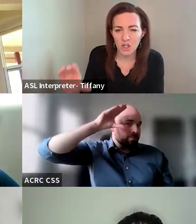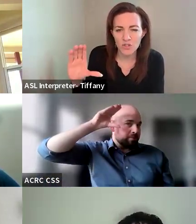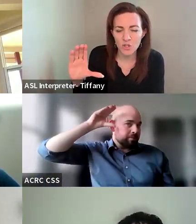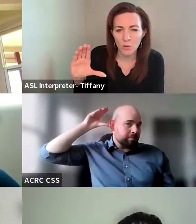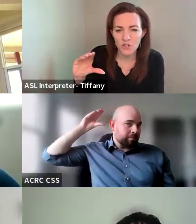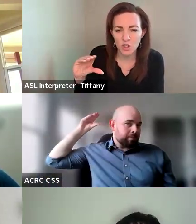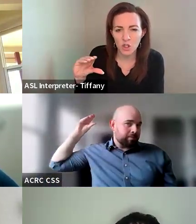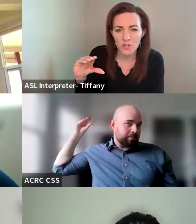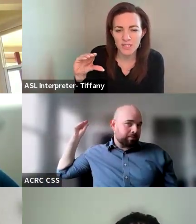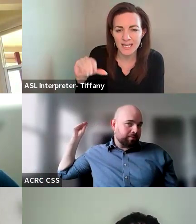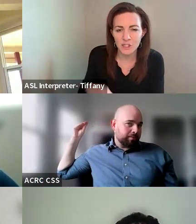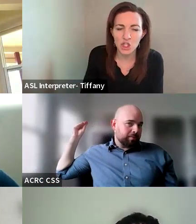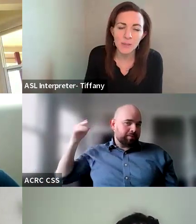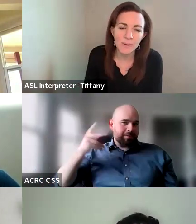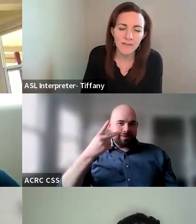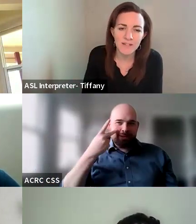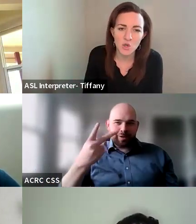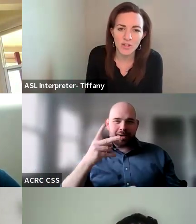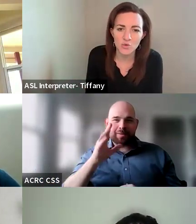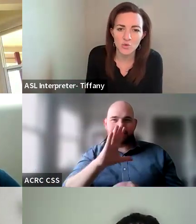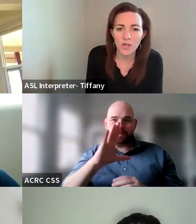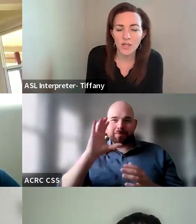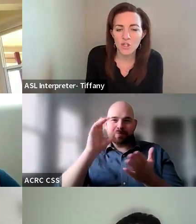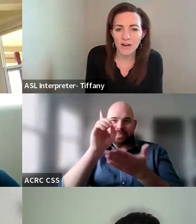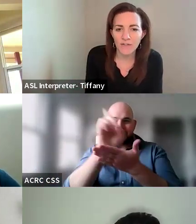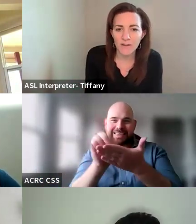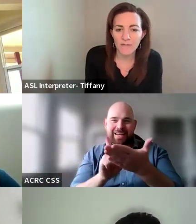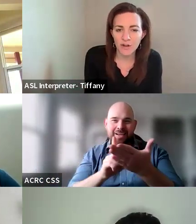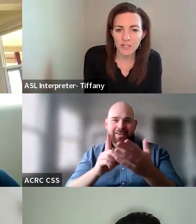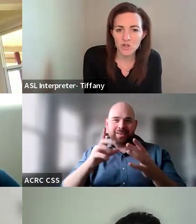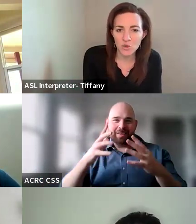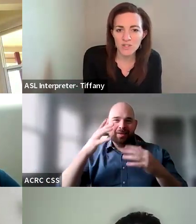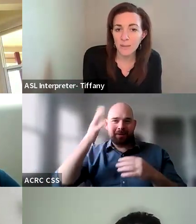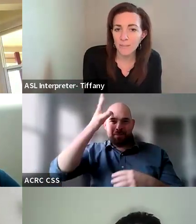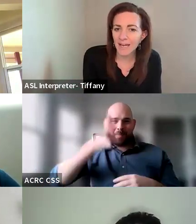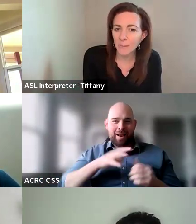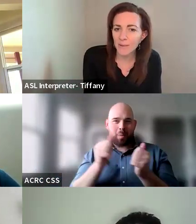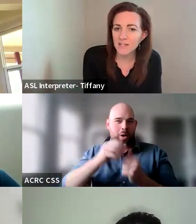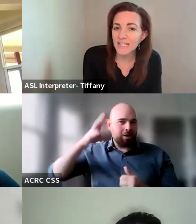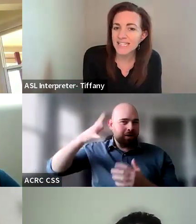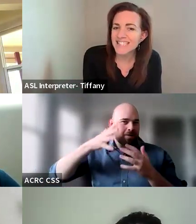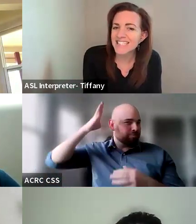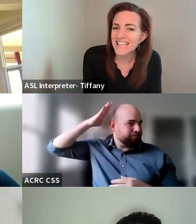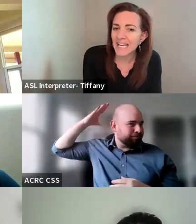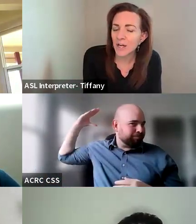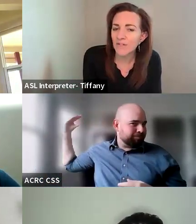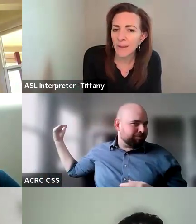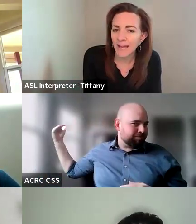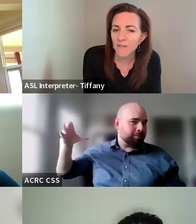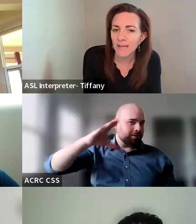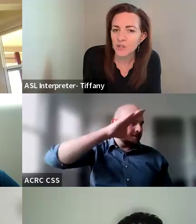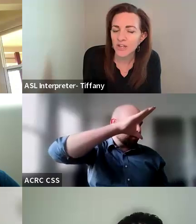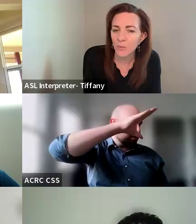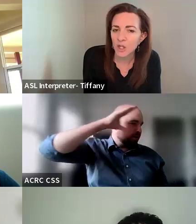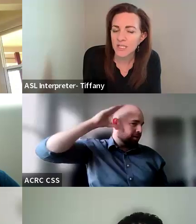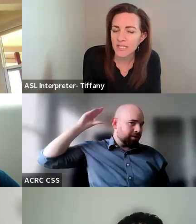going to close to almost a closed C hand shape, and then it's going to drag from the front of your skull to the back. Basically, it's the design of the